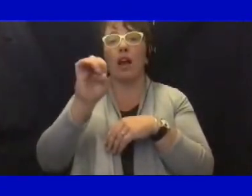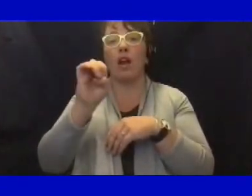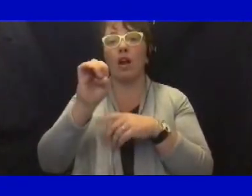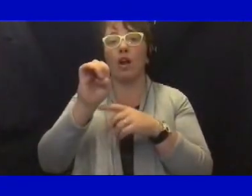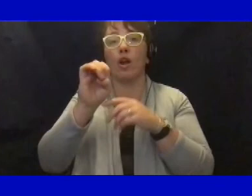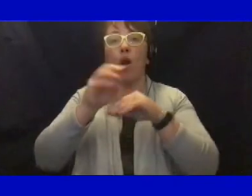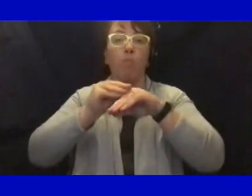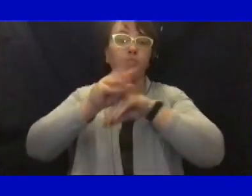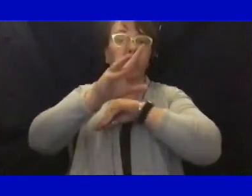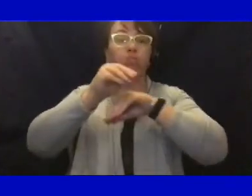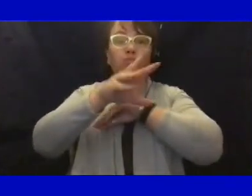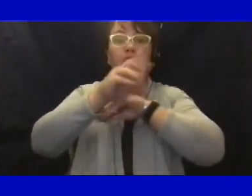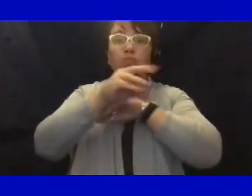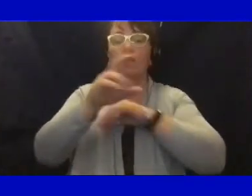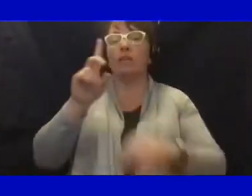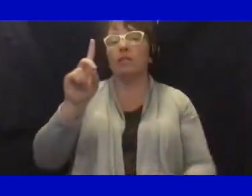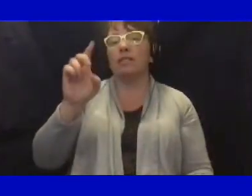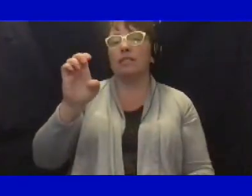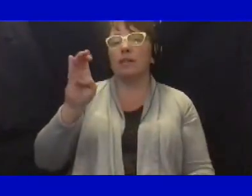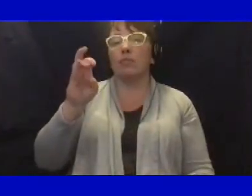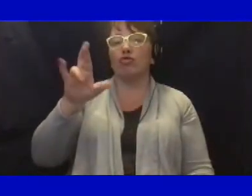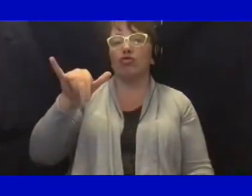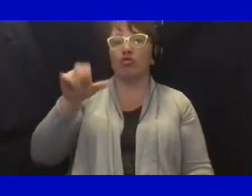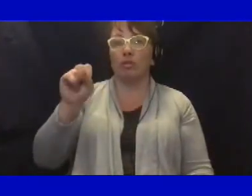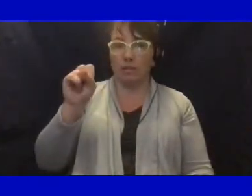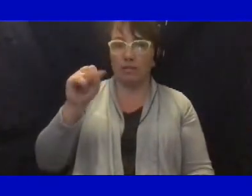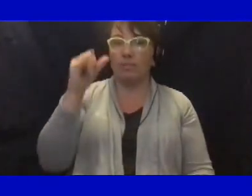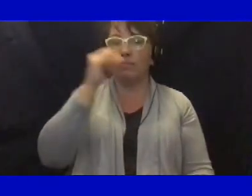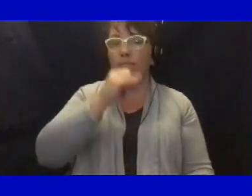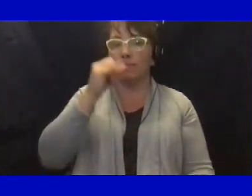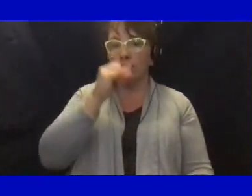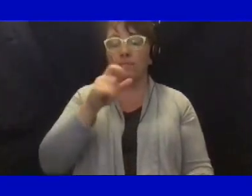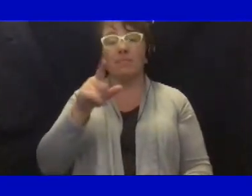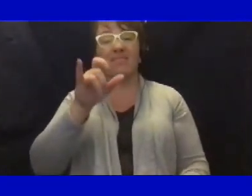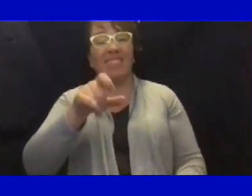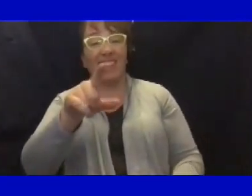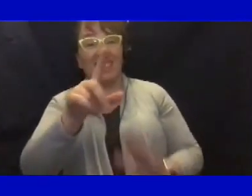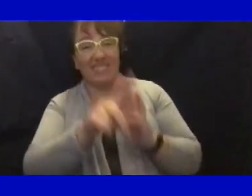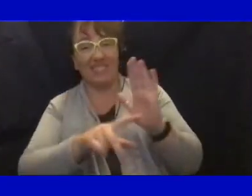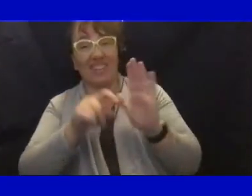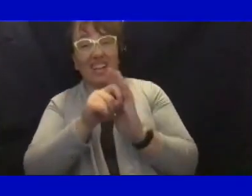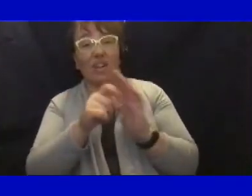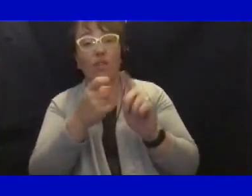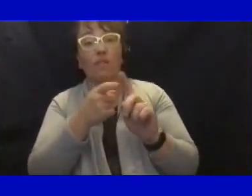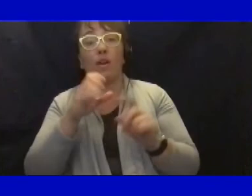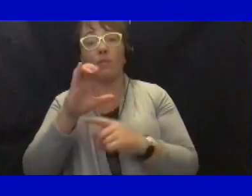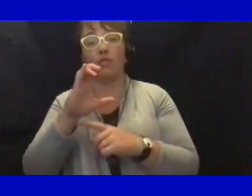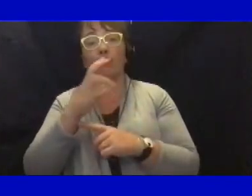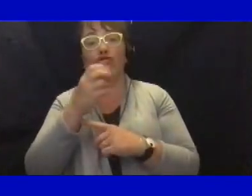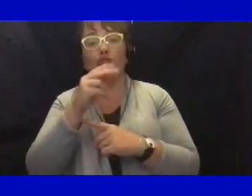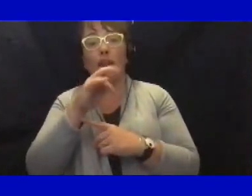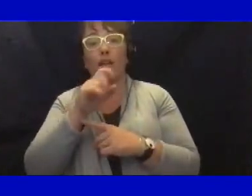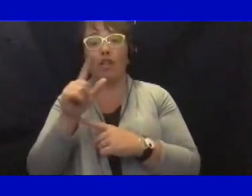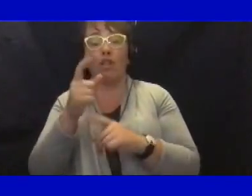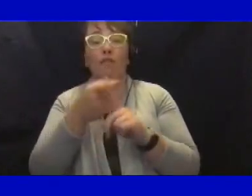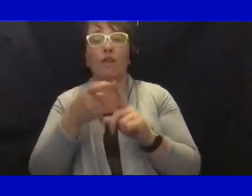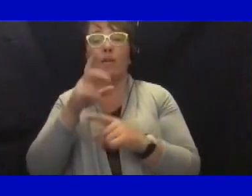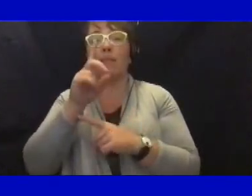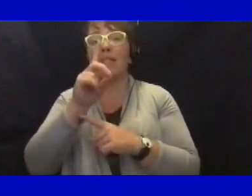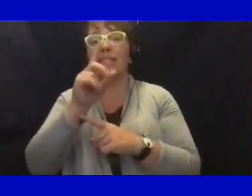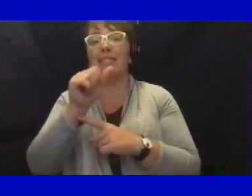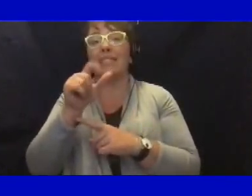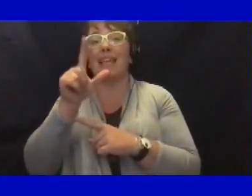of homes on Brookstone Lane. This is video that we shot of the channel behind Dale Court. This around 2:30 this afternoon,